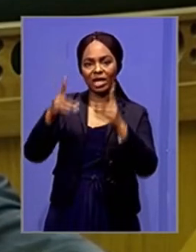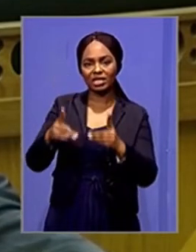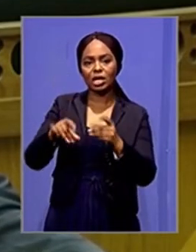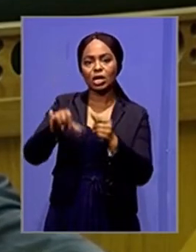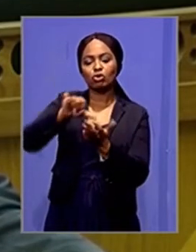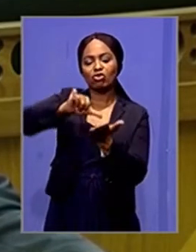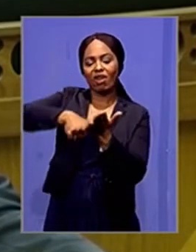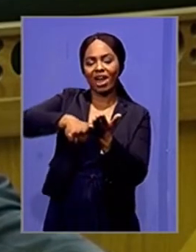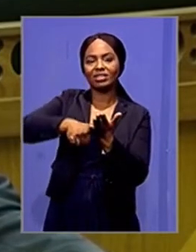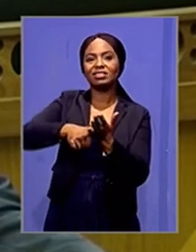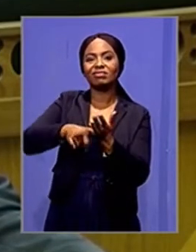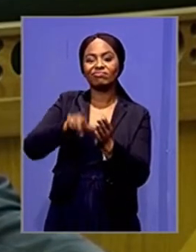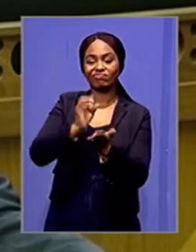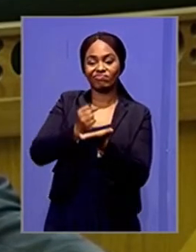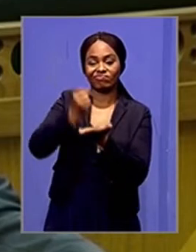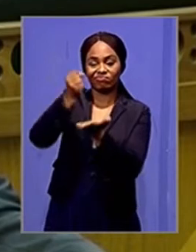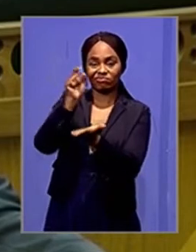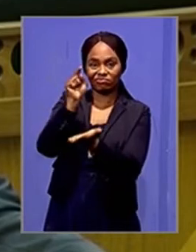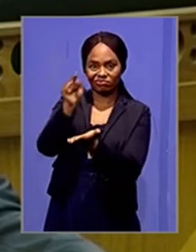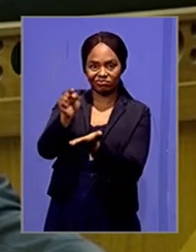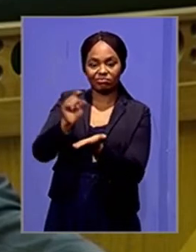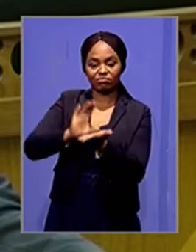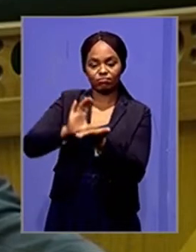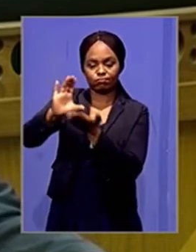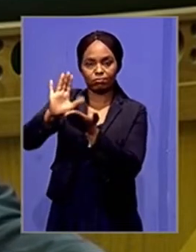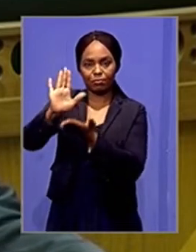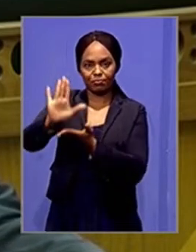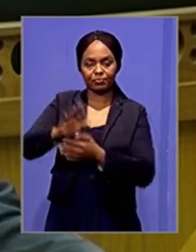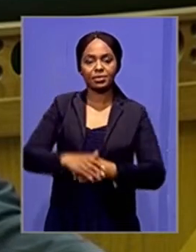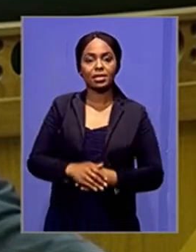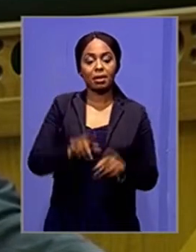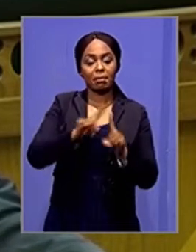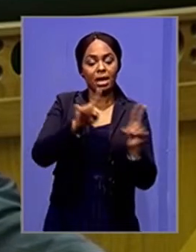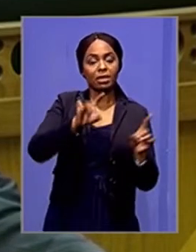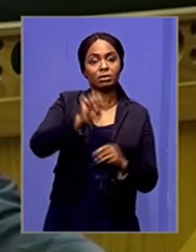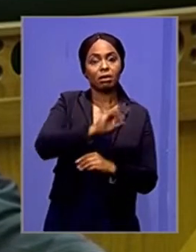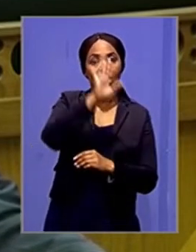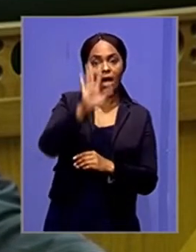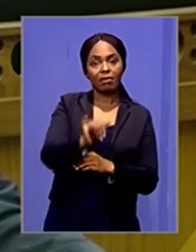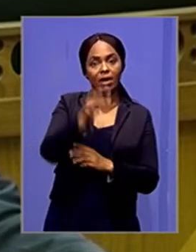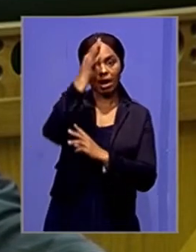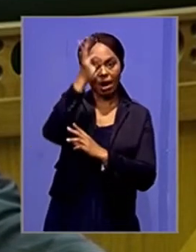things. Overall, the South African government is acknowledged